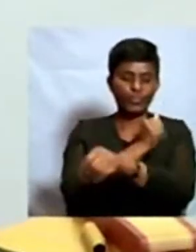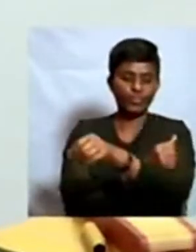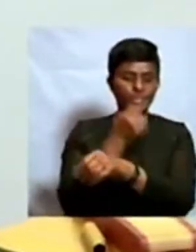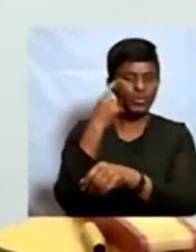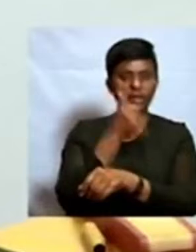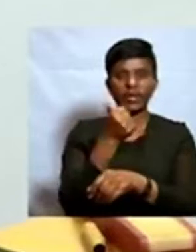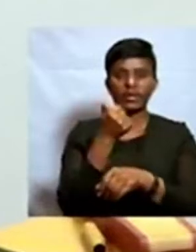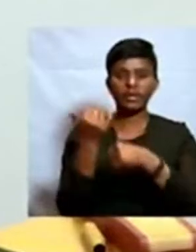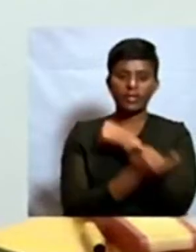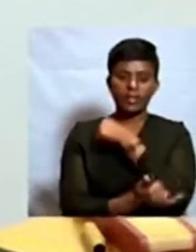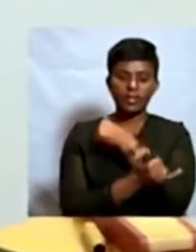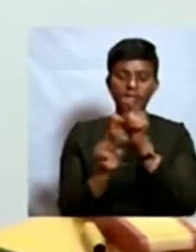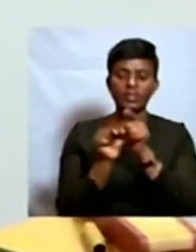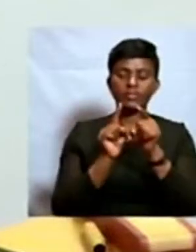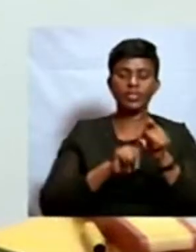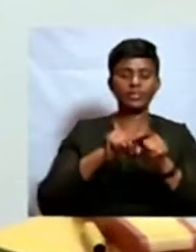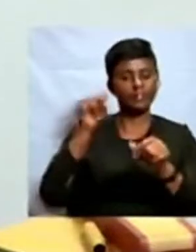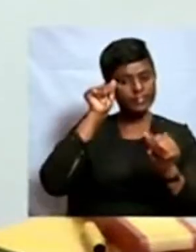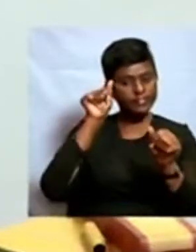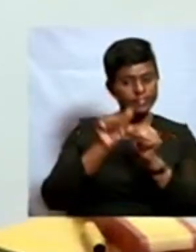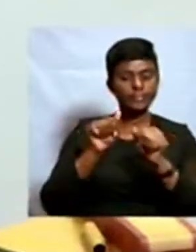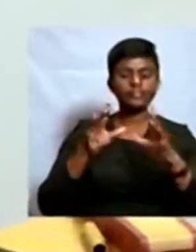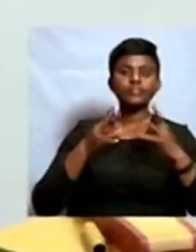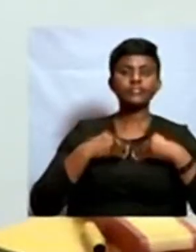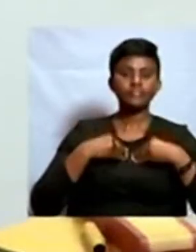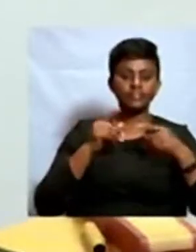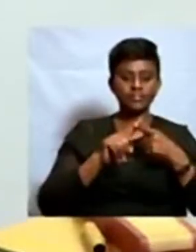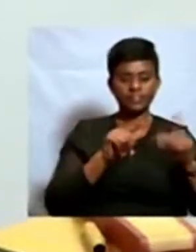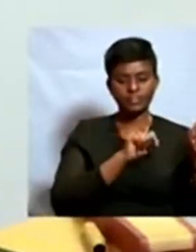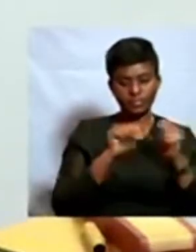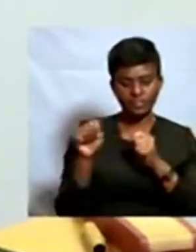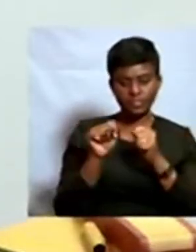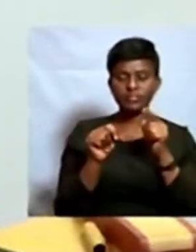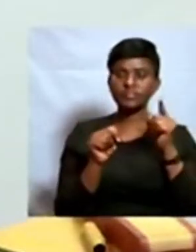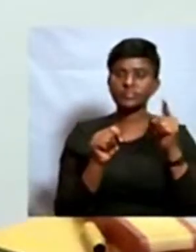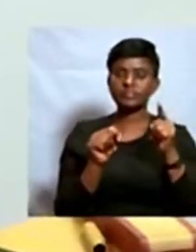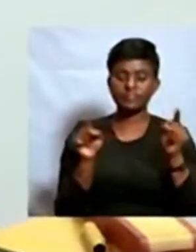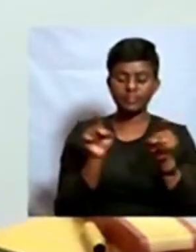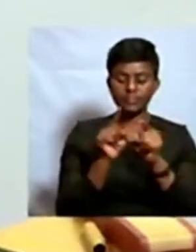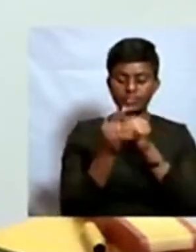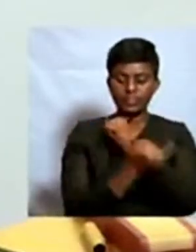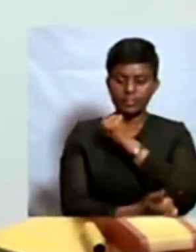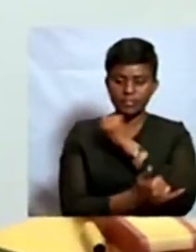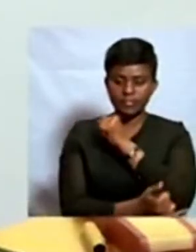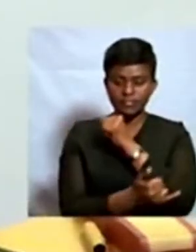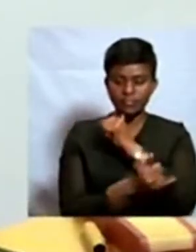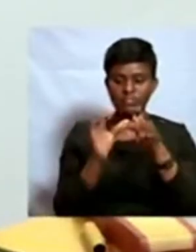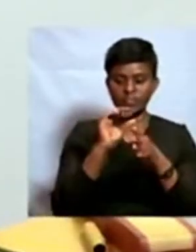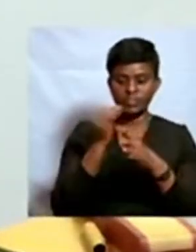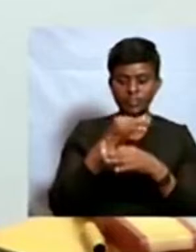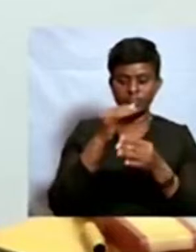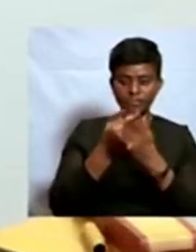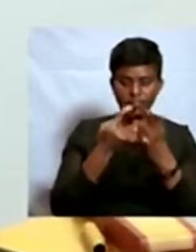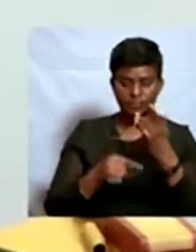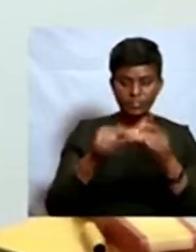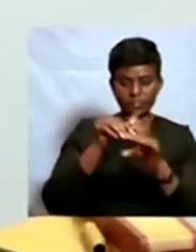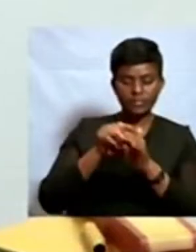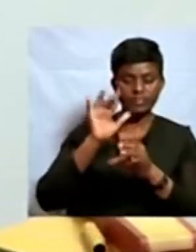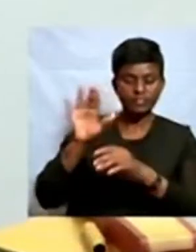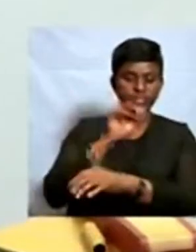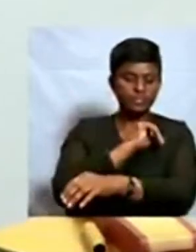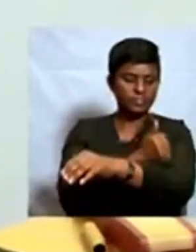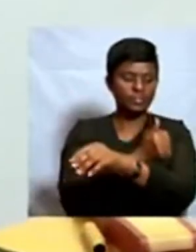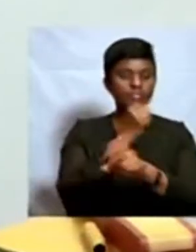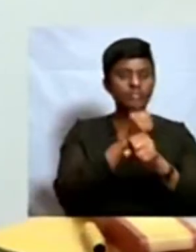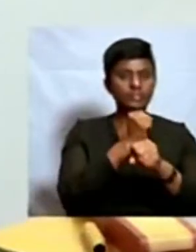another country and consent to transfer that country or part of the authority's